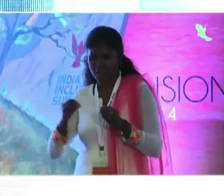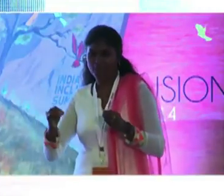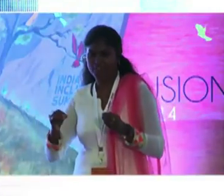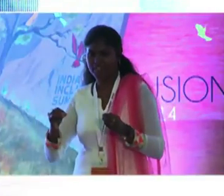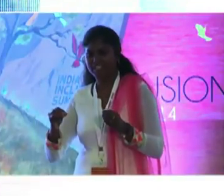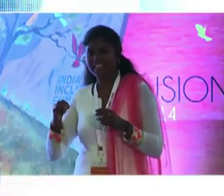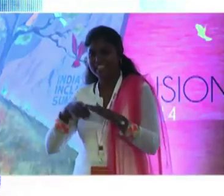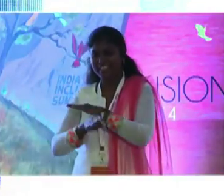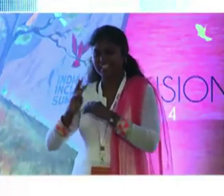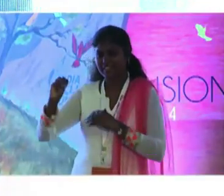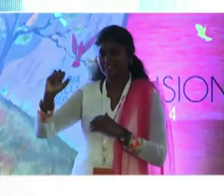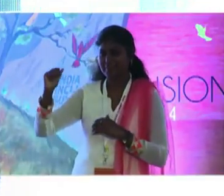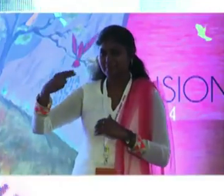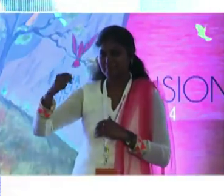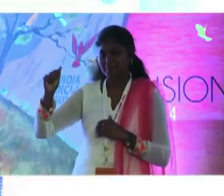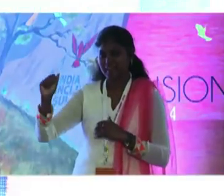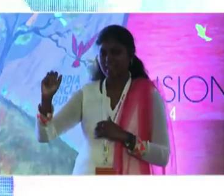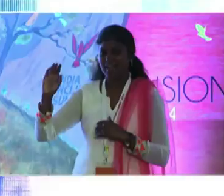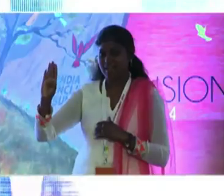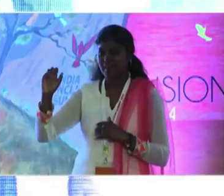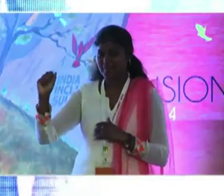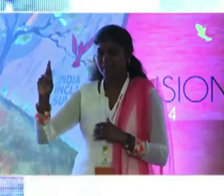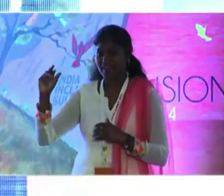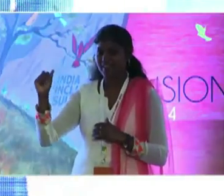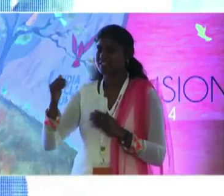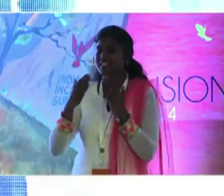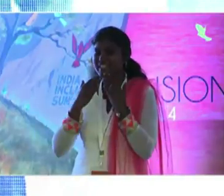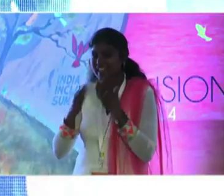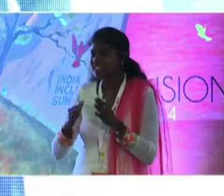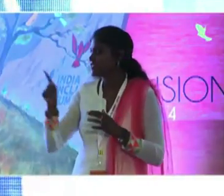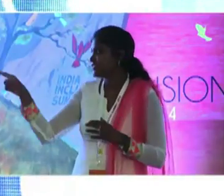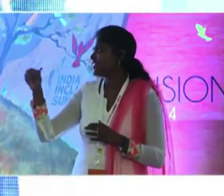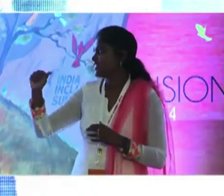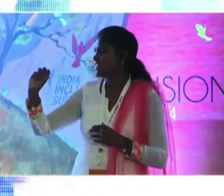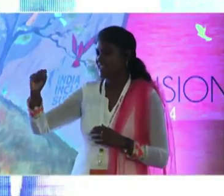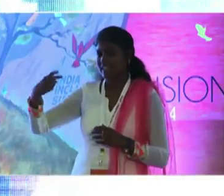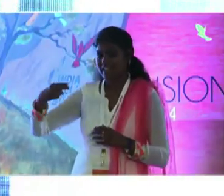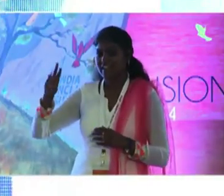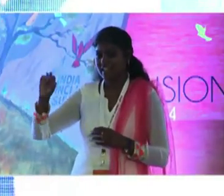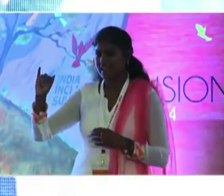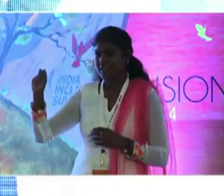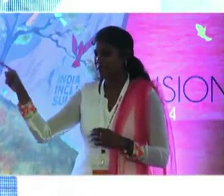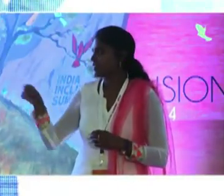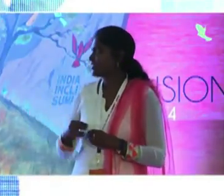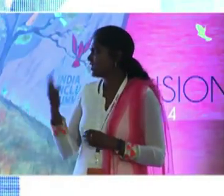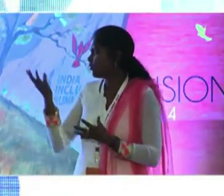what can I say. So thanks to Ashwin. I want to tell you a few things